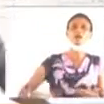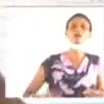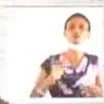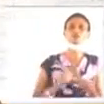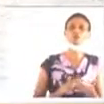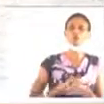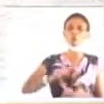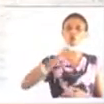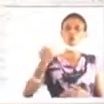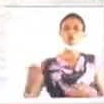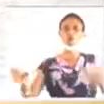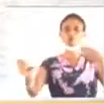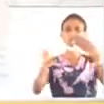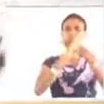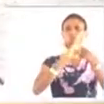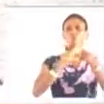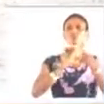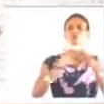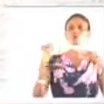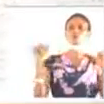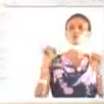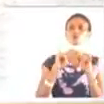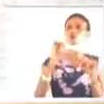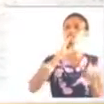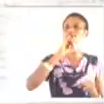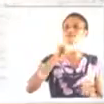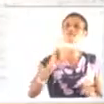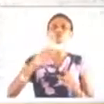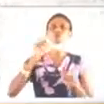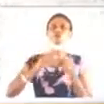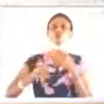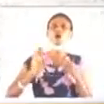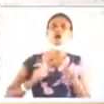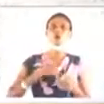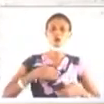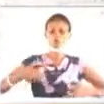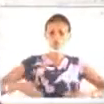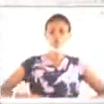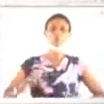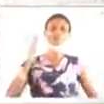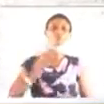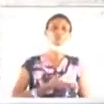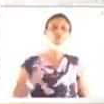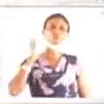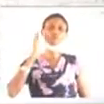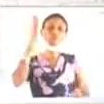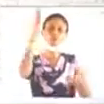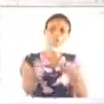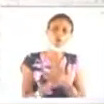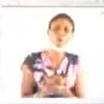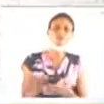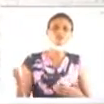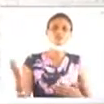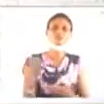So, peddling or using of drug can bring all these vices